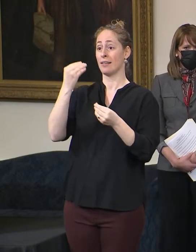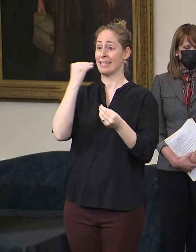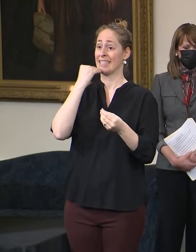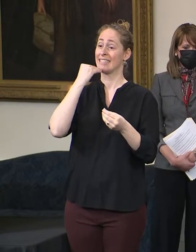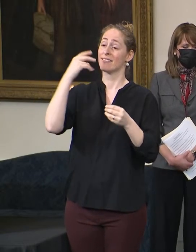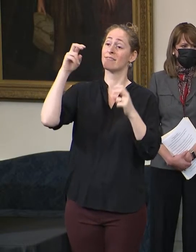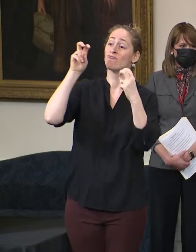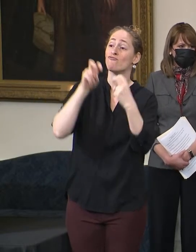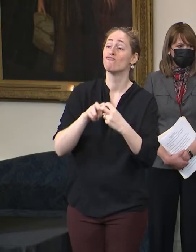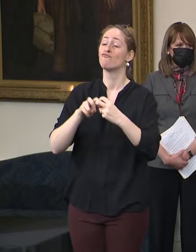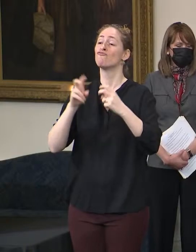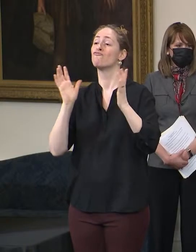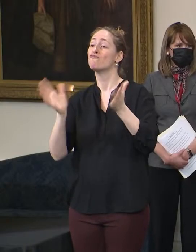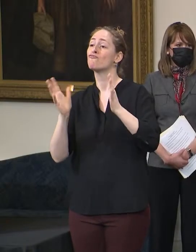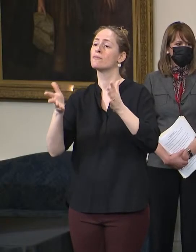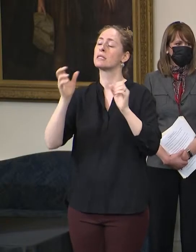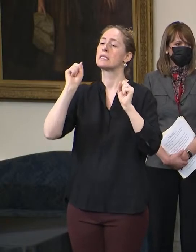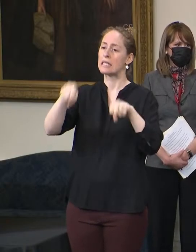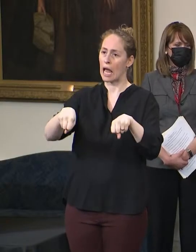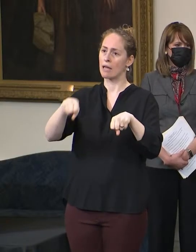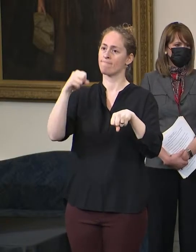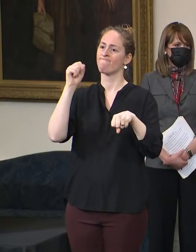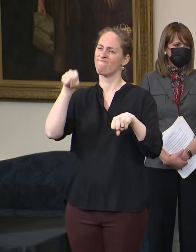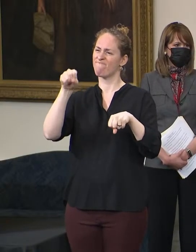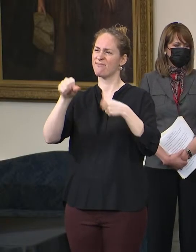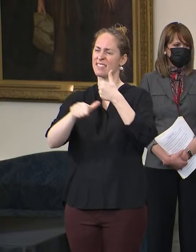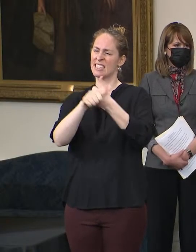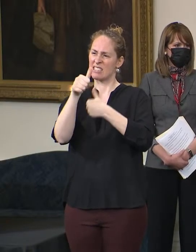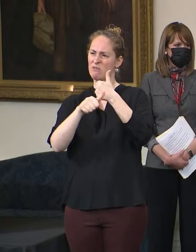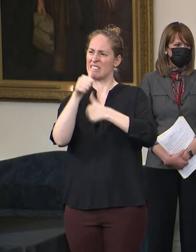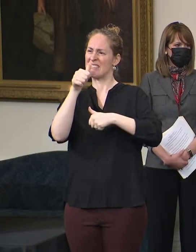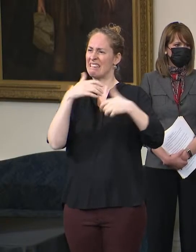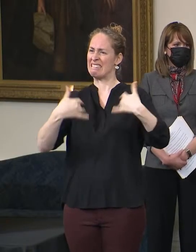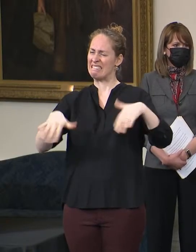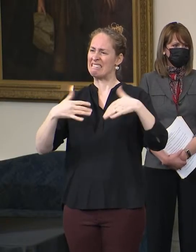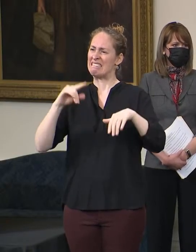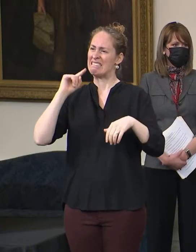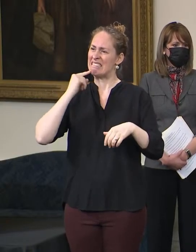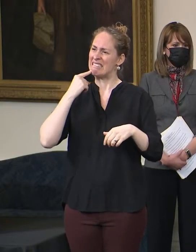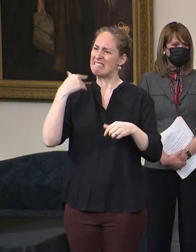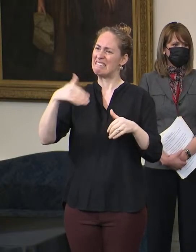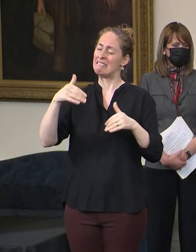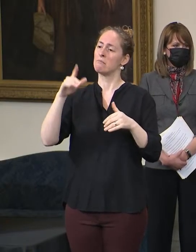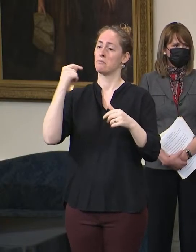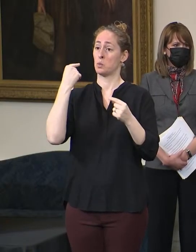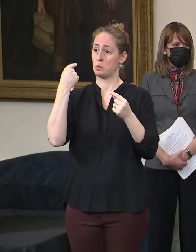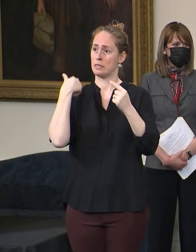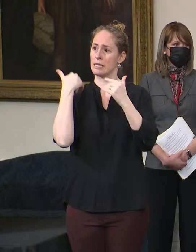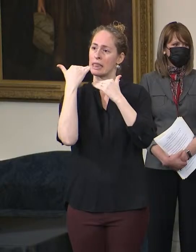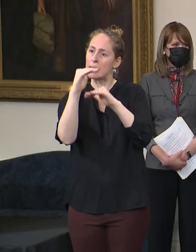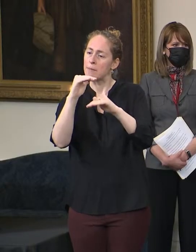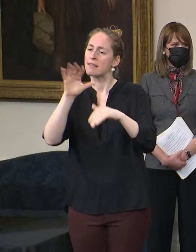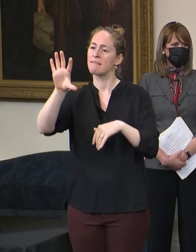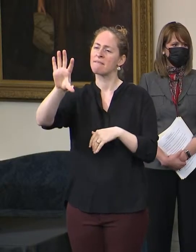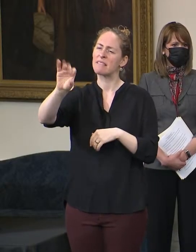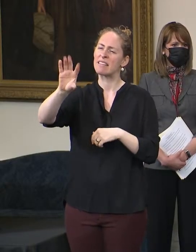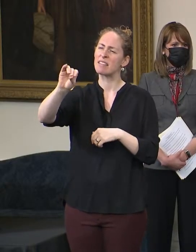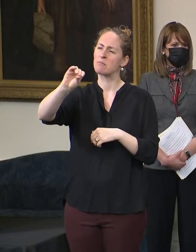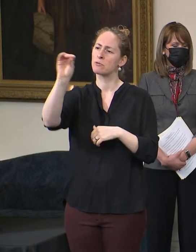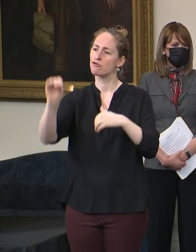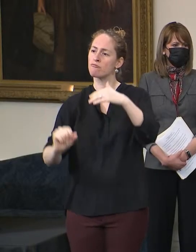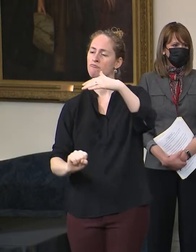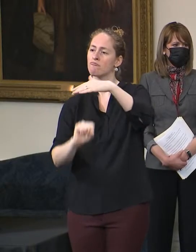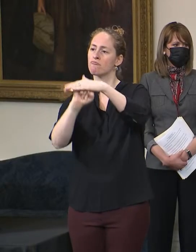so we took actions. First of all, we limited to 50% capacity. We reduced the capacity. We limited the hours to 10 o'clock. And